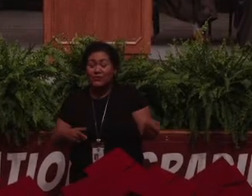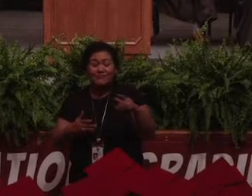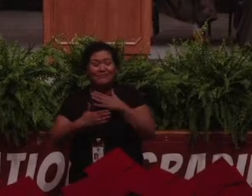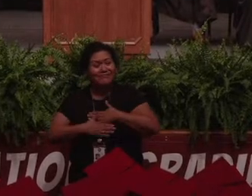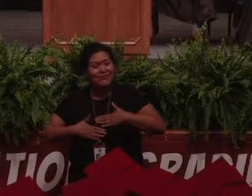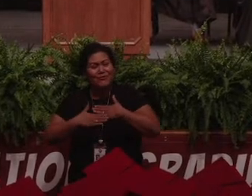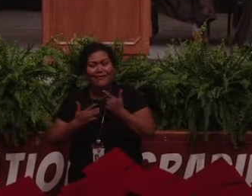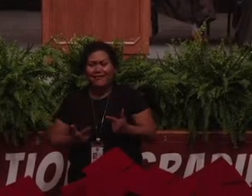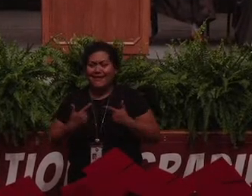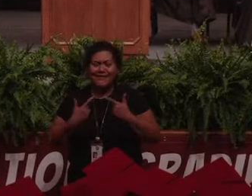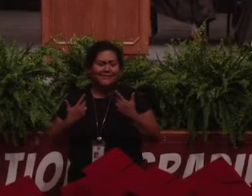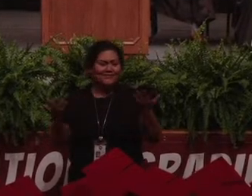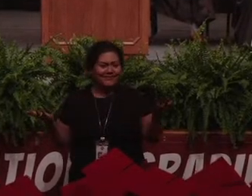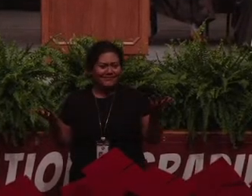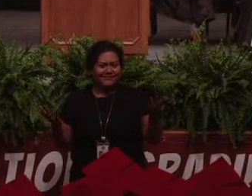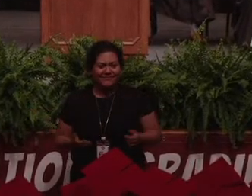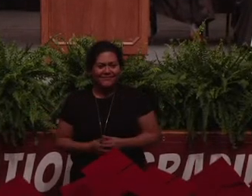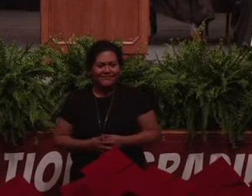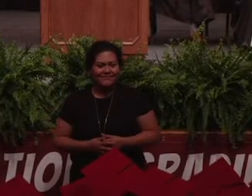life.